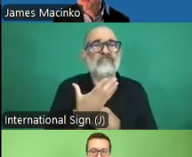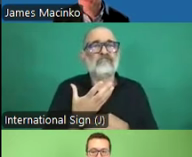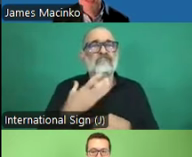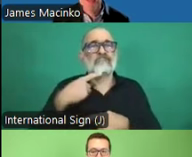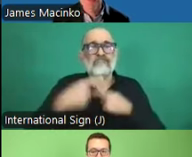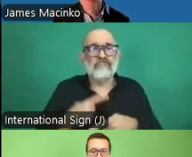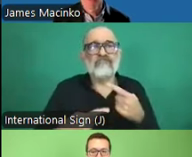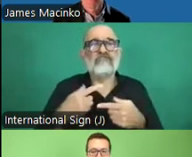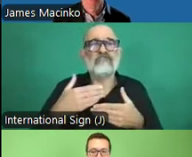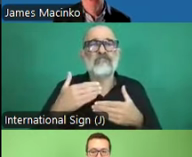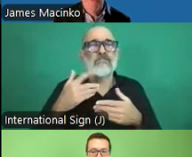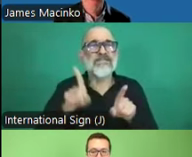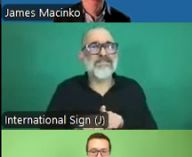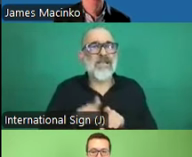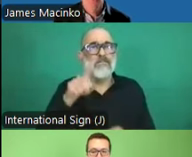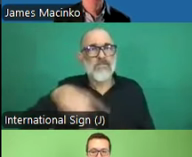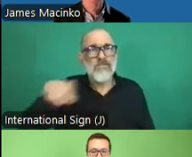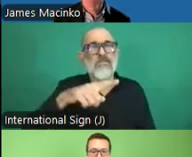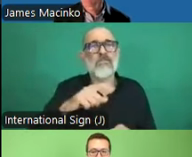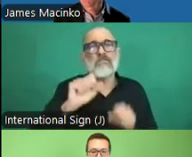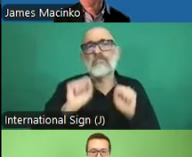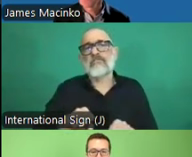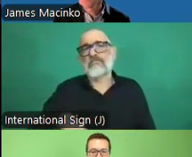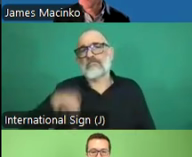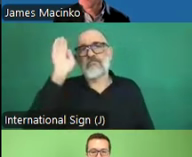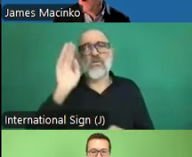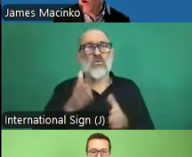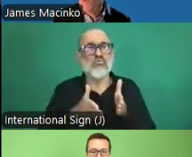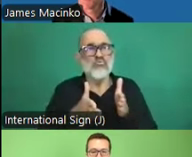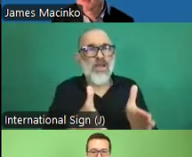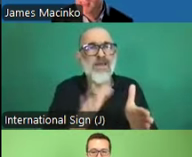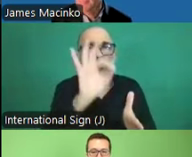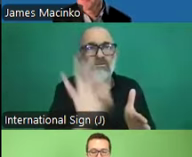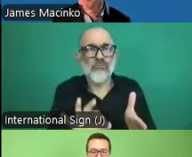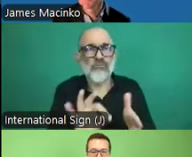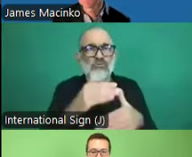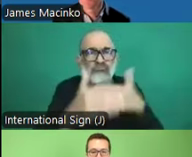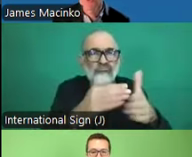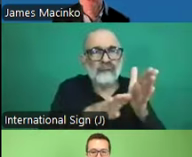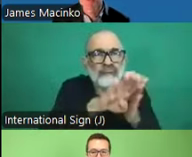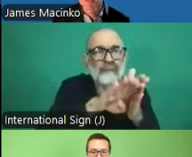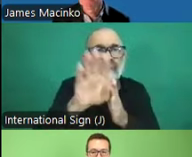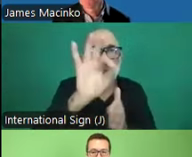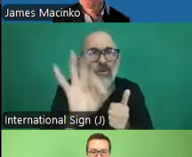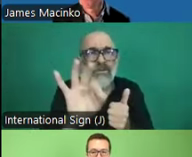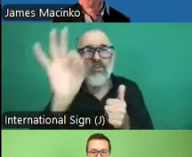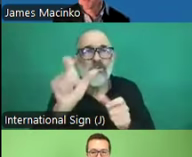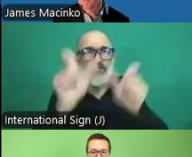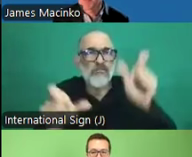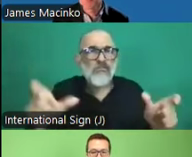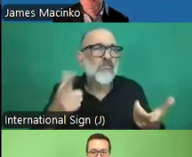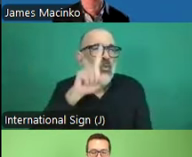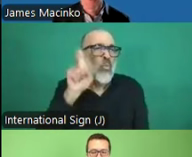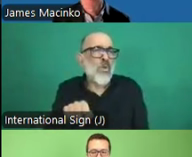sought the services. And I think we really need to always keep in mind the importance of the voice